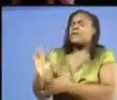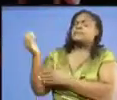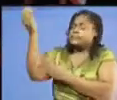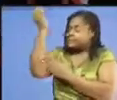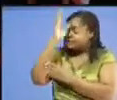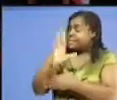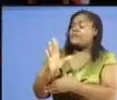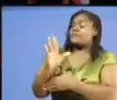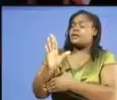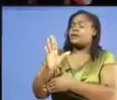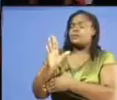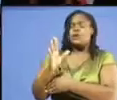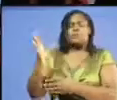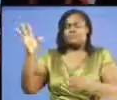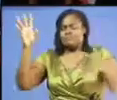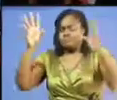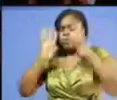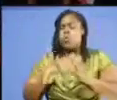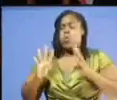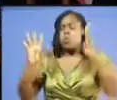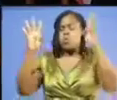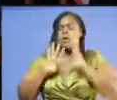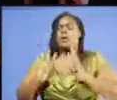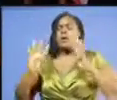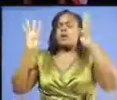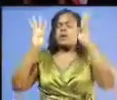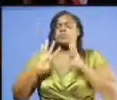I'll never, when your tears are falling.